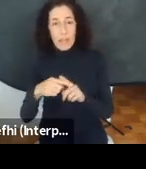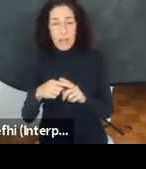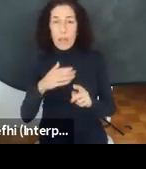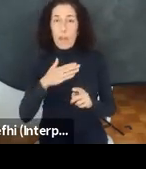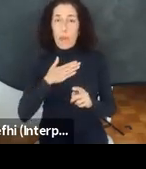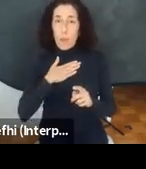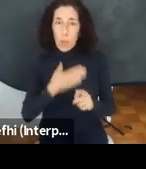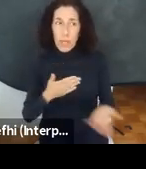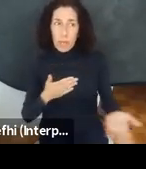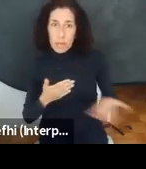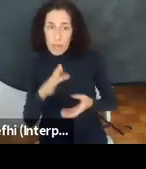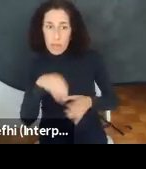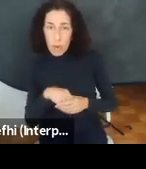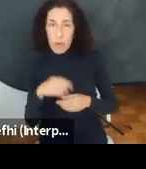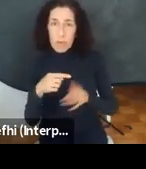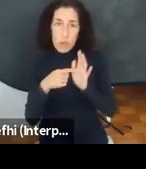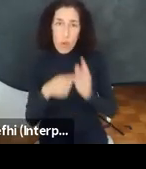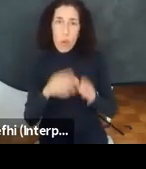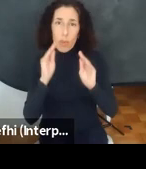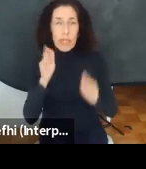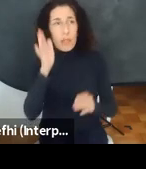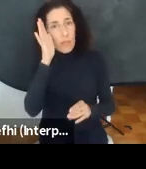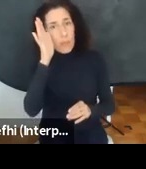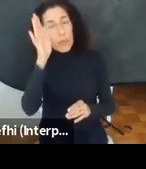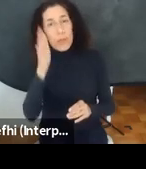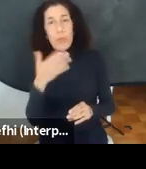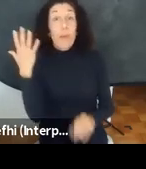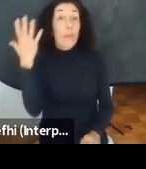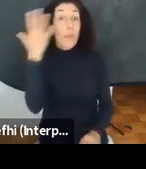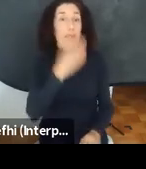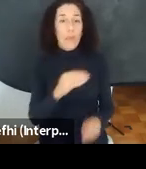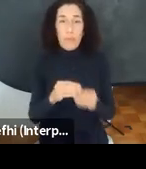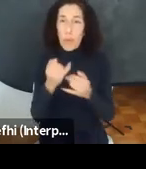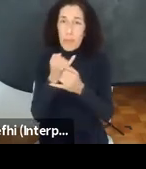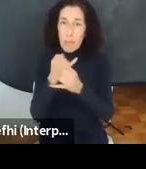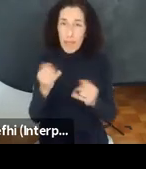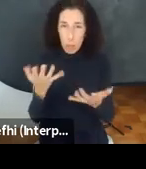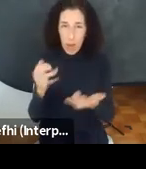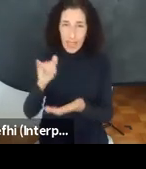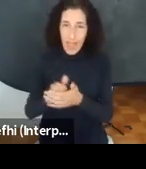move forward. Yeah. That would be beautiful. And let them live independence.